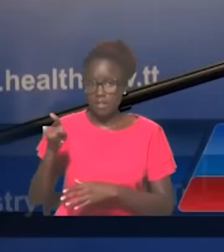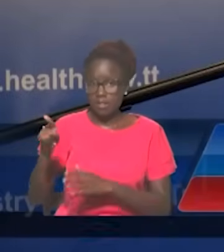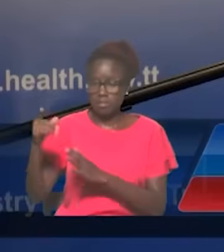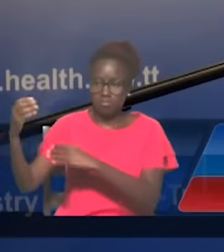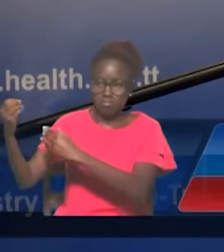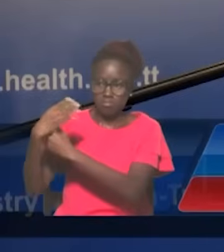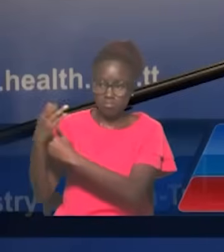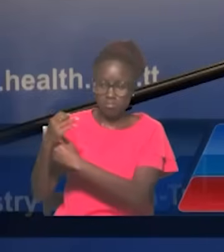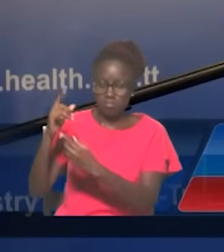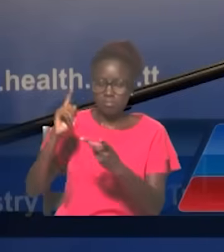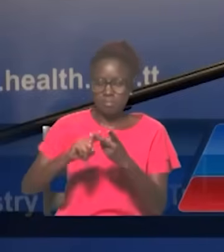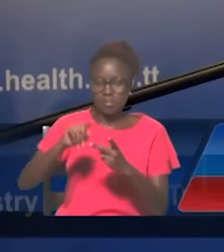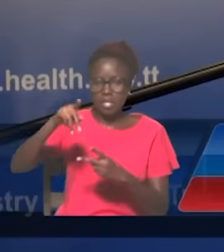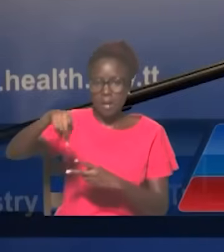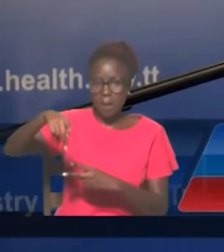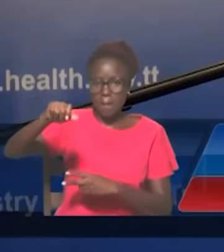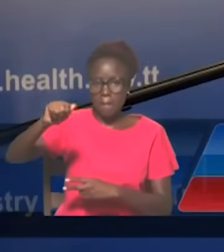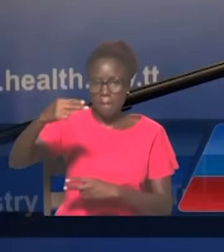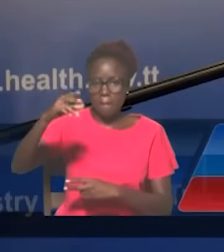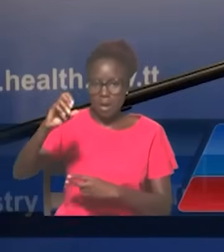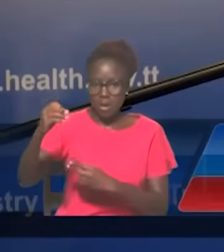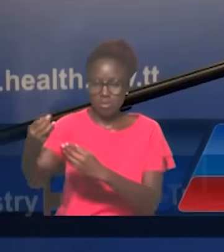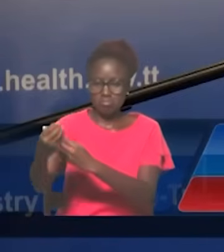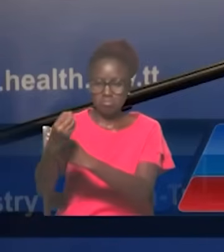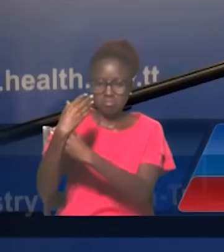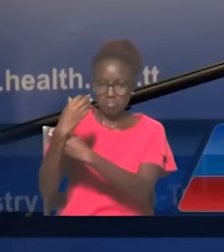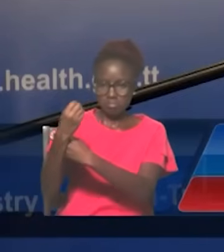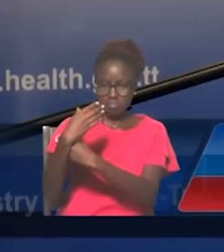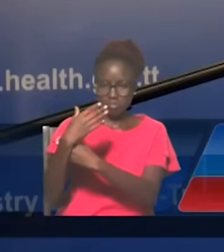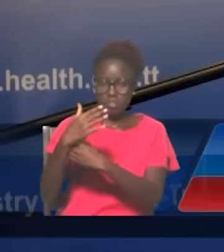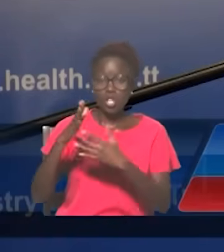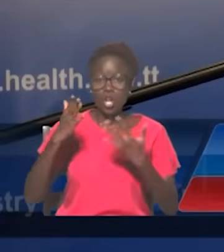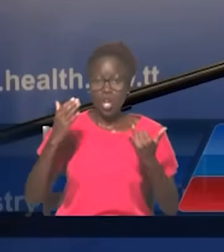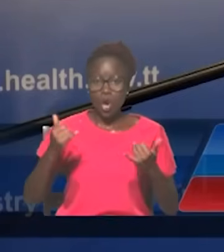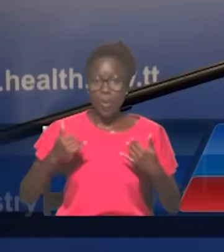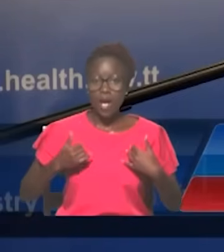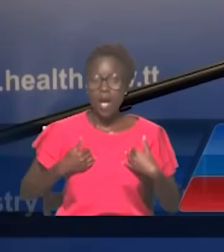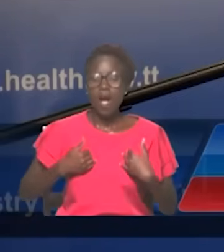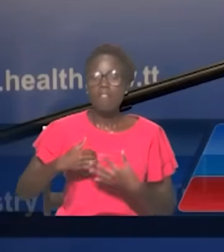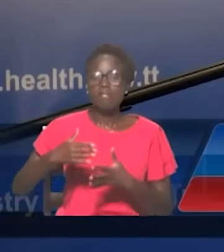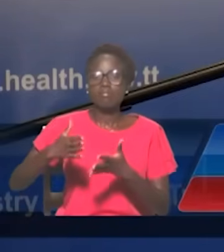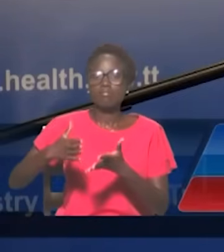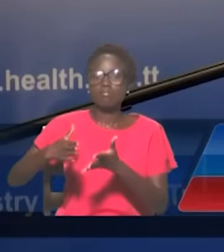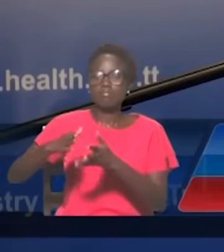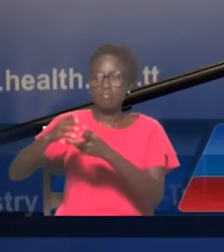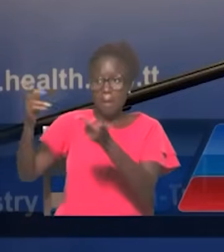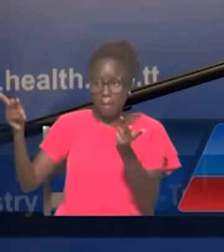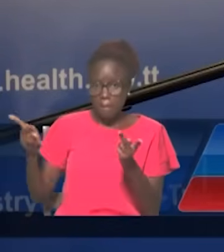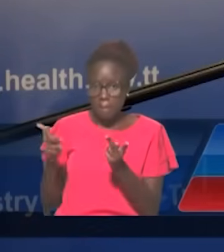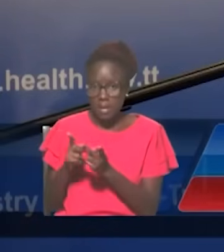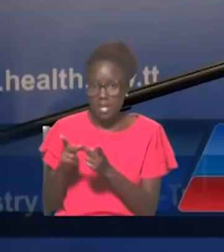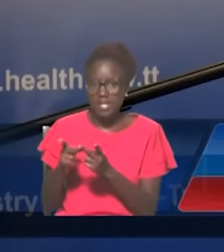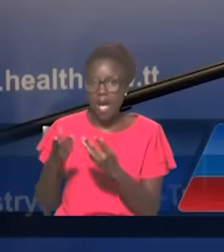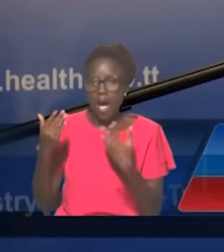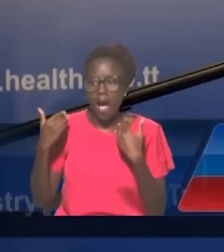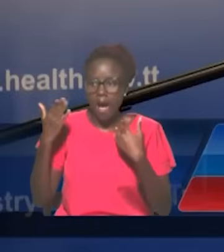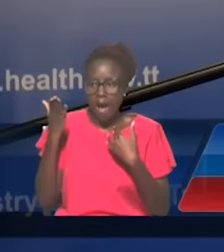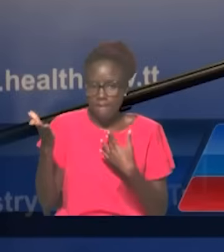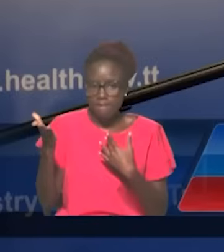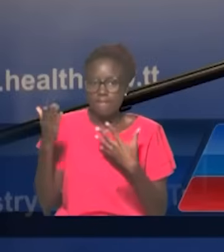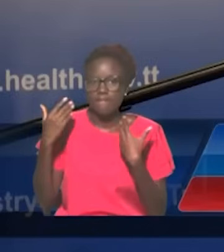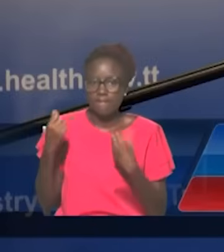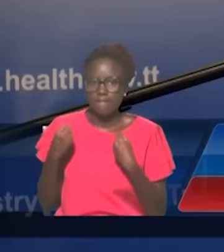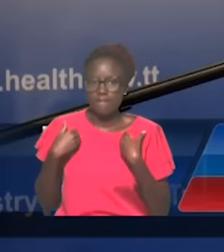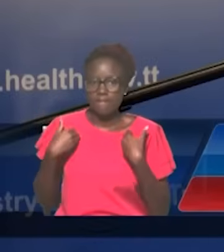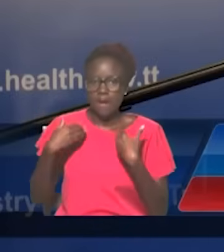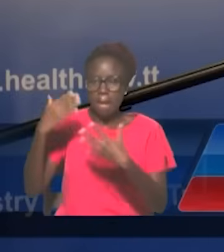guidance from PAHO WHO to establish a human milk bank right here in Trinidad and Tobago. So once completed, this